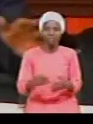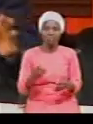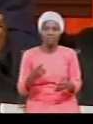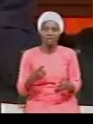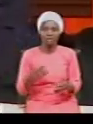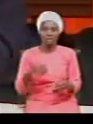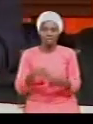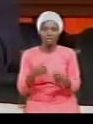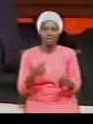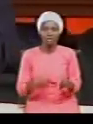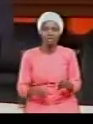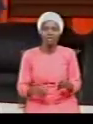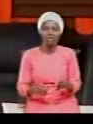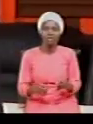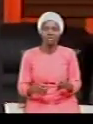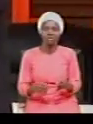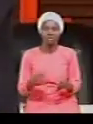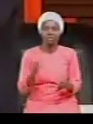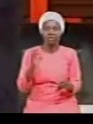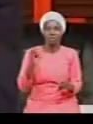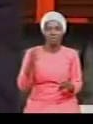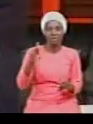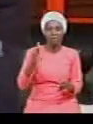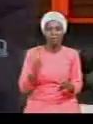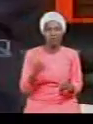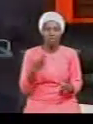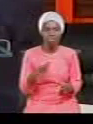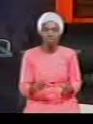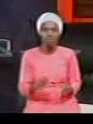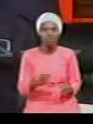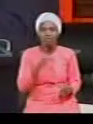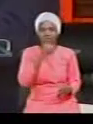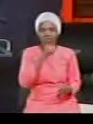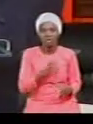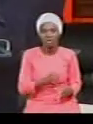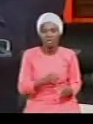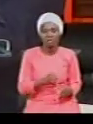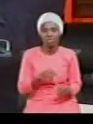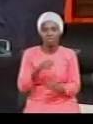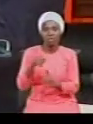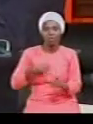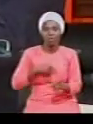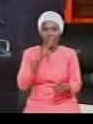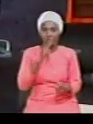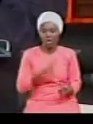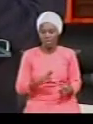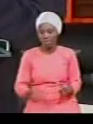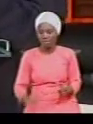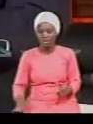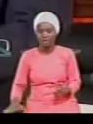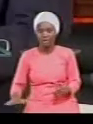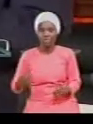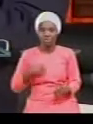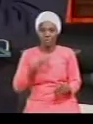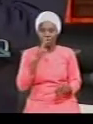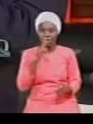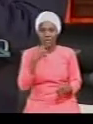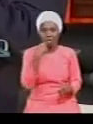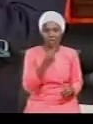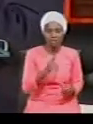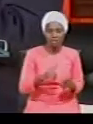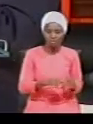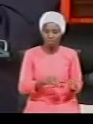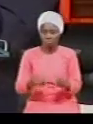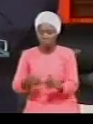we're infants, we're told, go there, do this and do that. And we just did. But